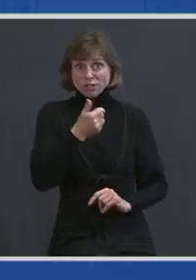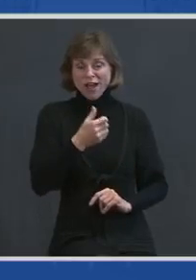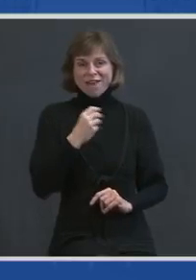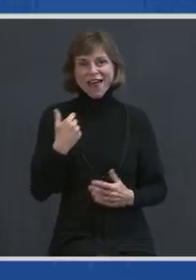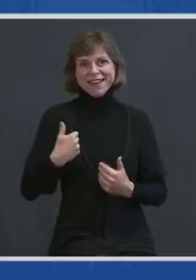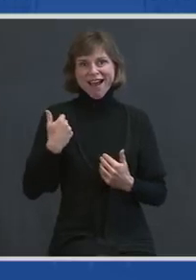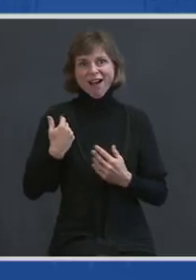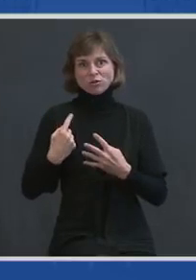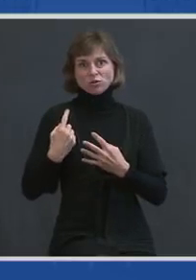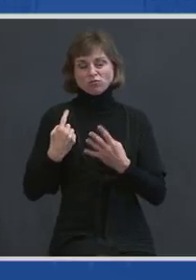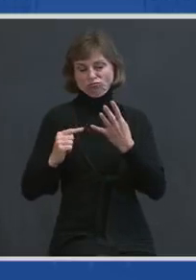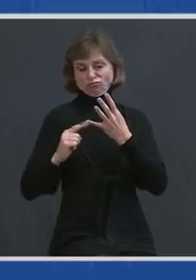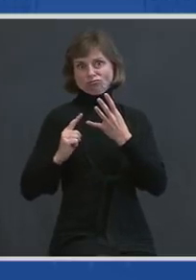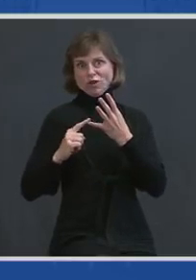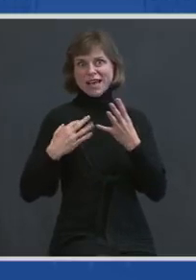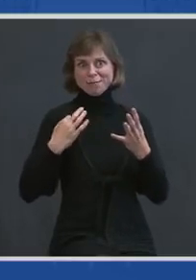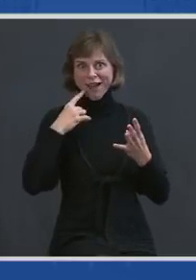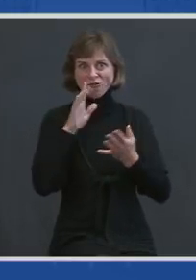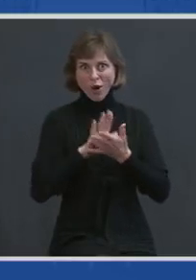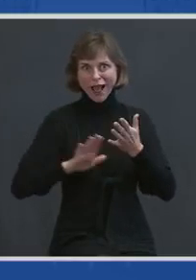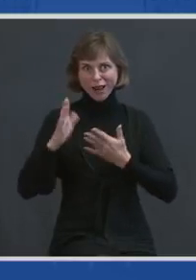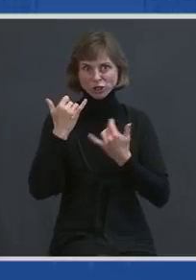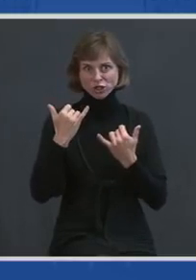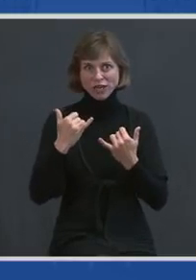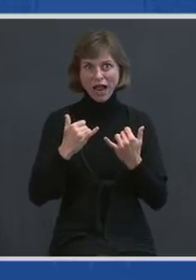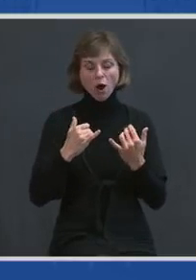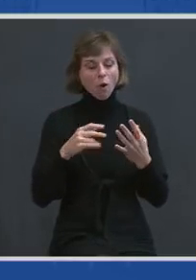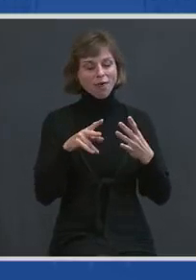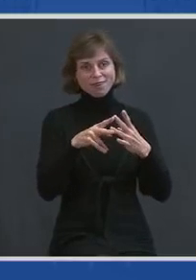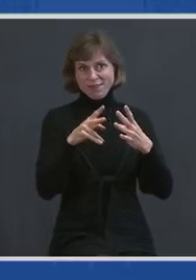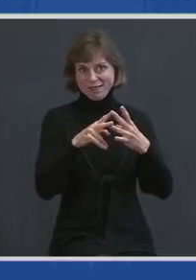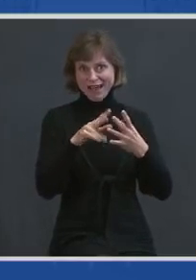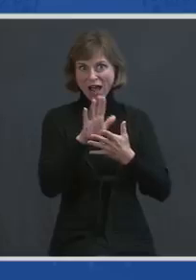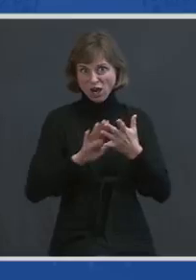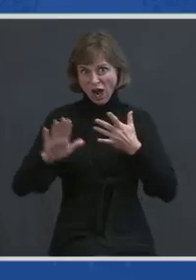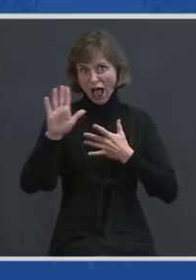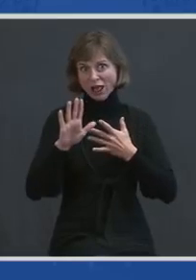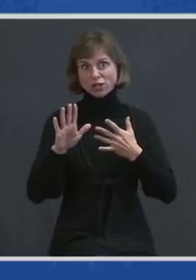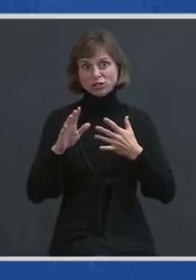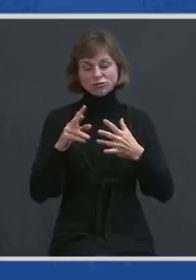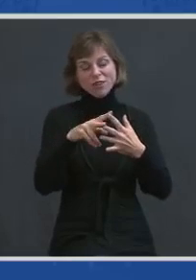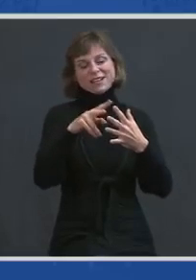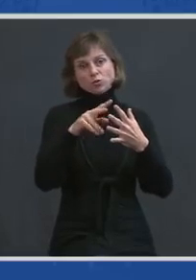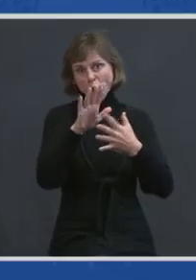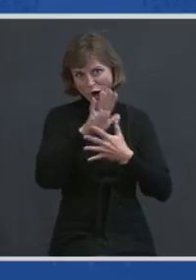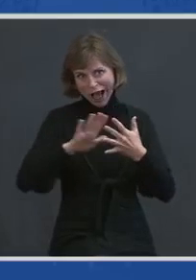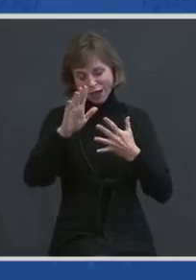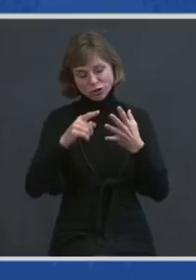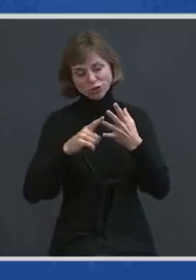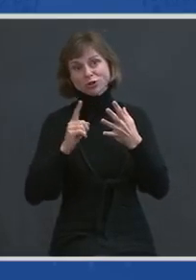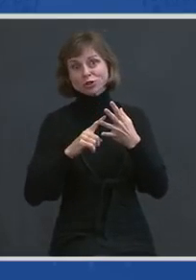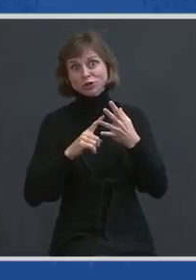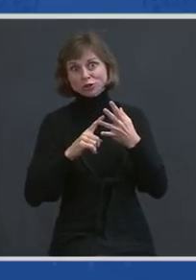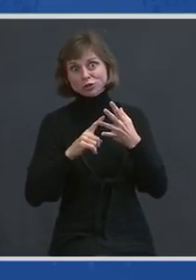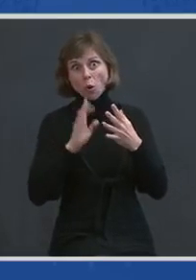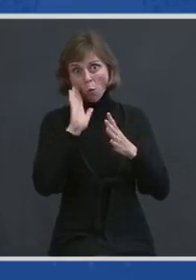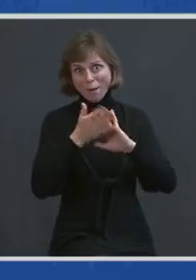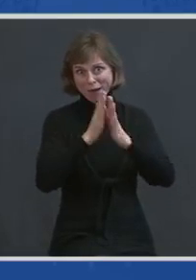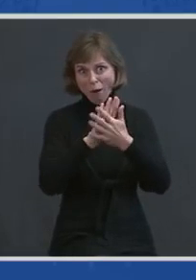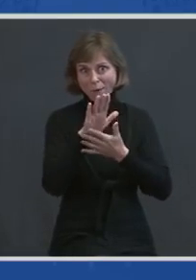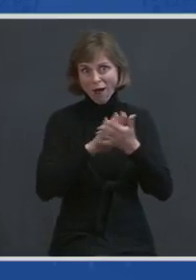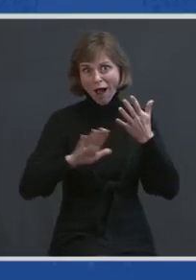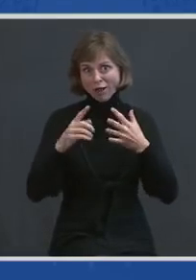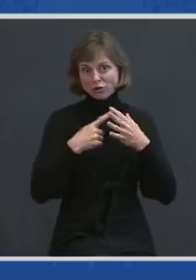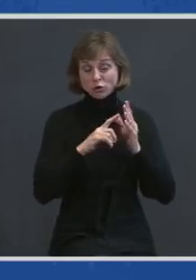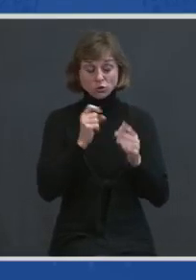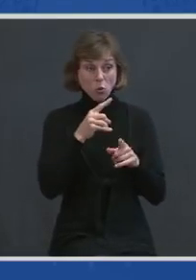college. The other two are in college, and one is on her way. So Ms. Williams is close to being a empty